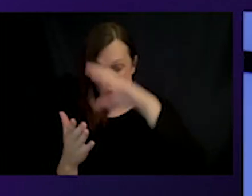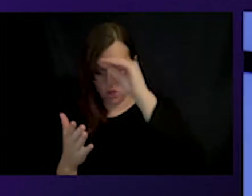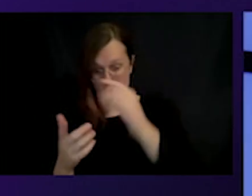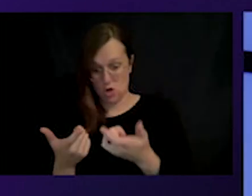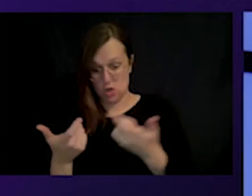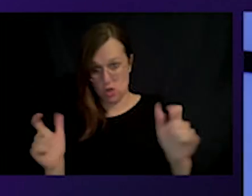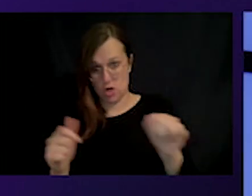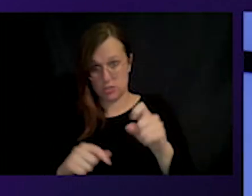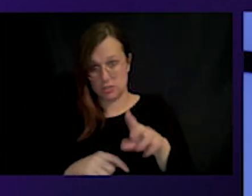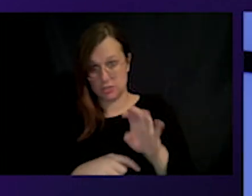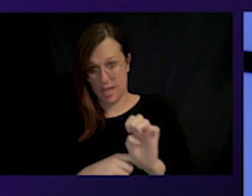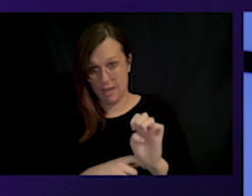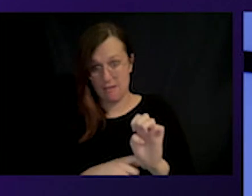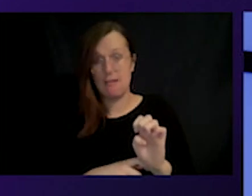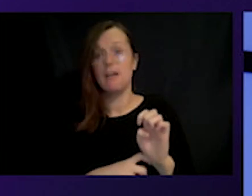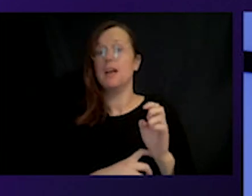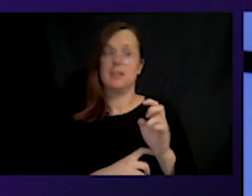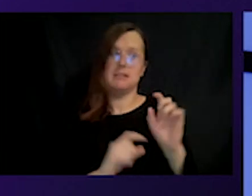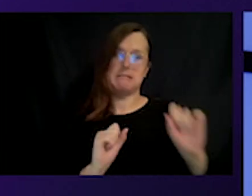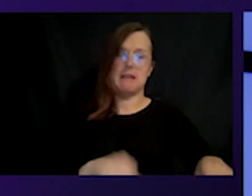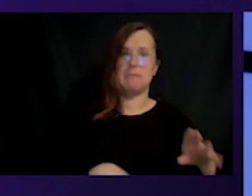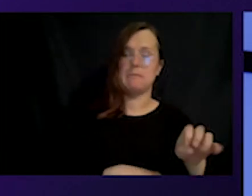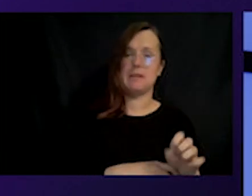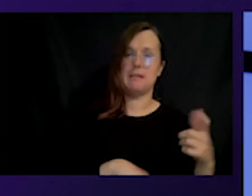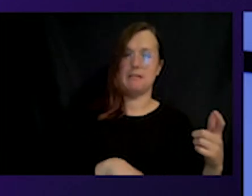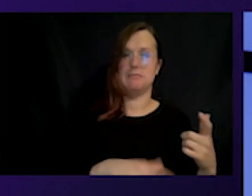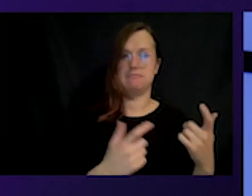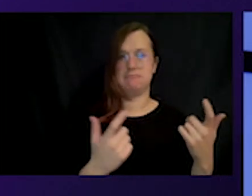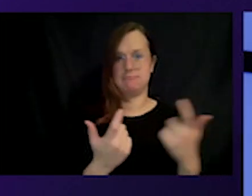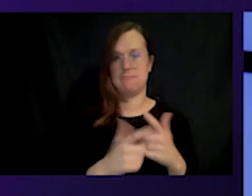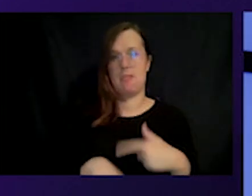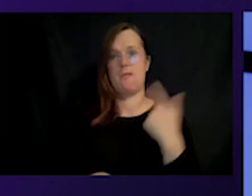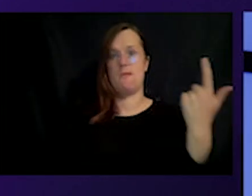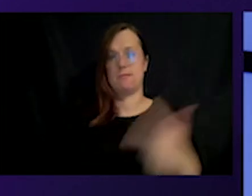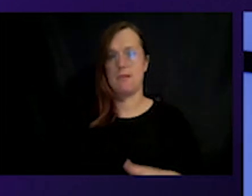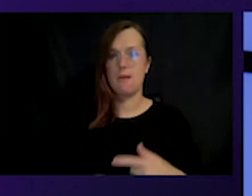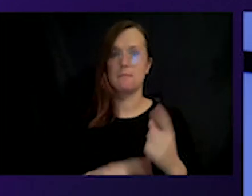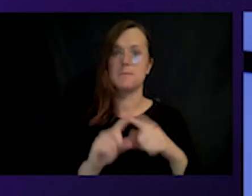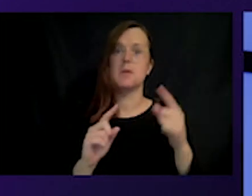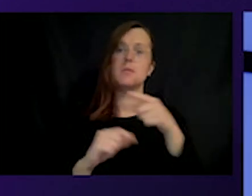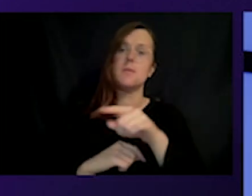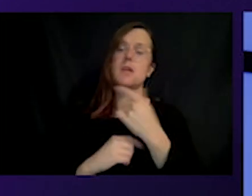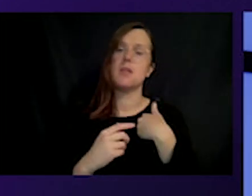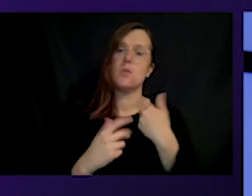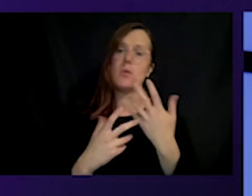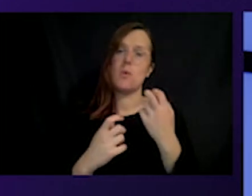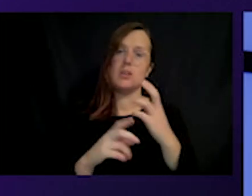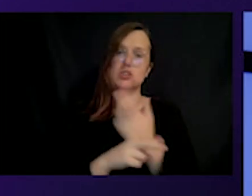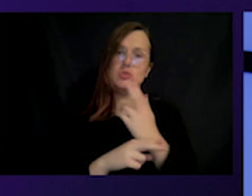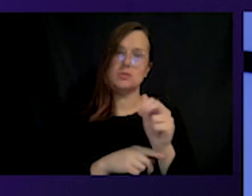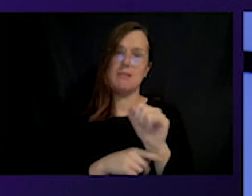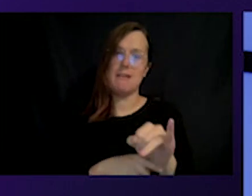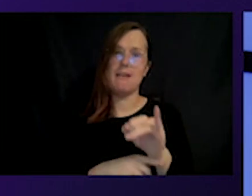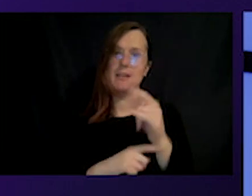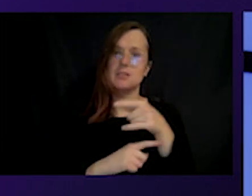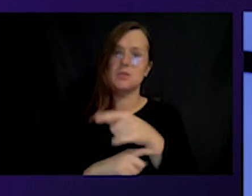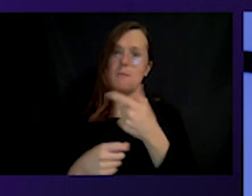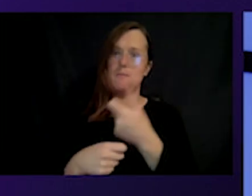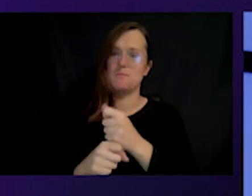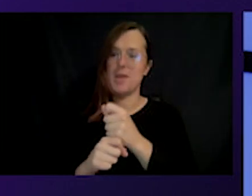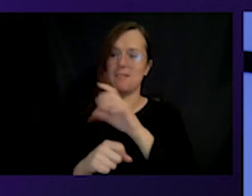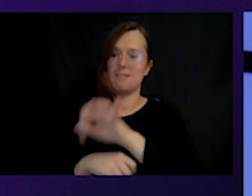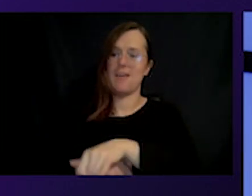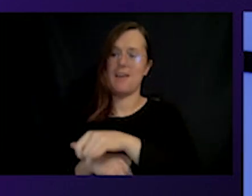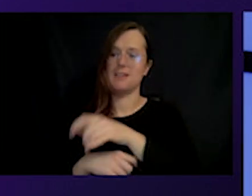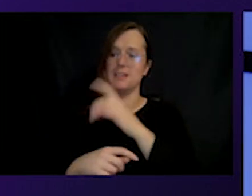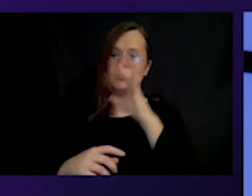and resource consuming. Absolutely. So the idea is to using machine learning and AI to approximate the simulation result so that